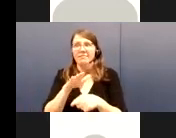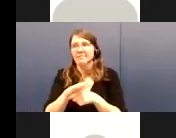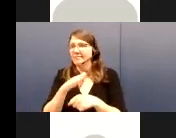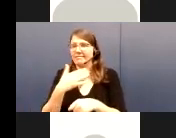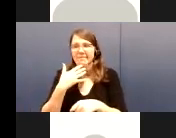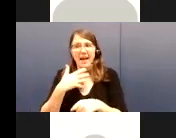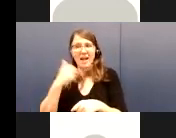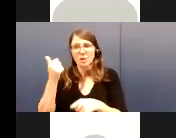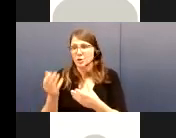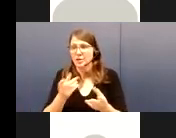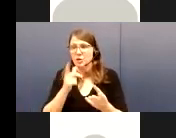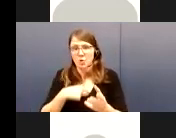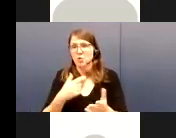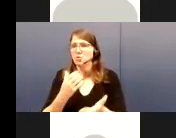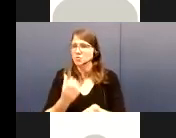not enough,